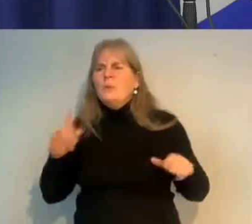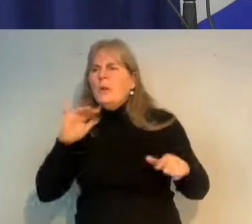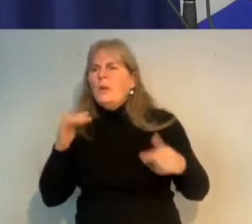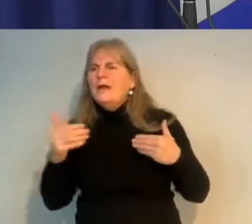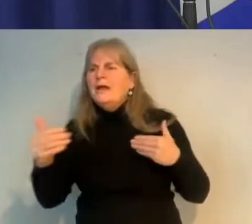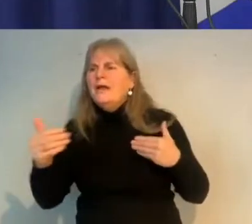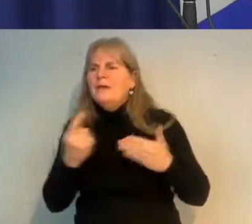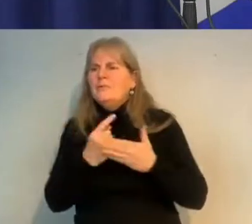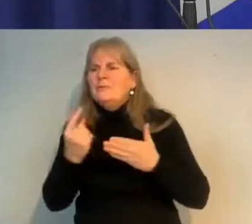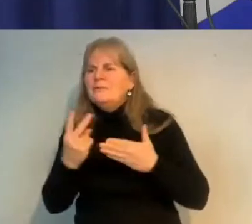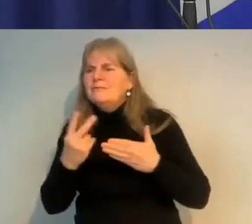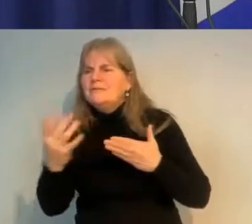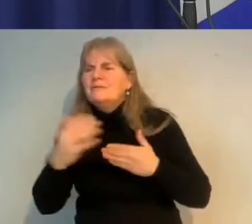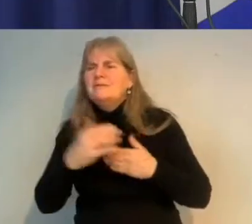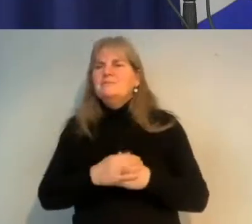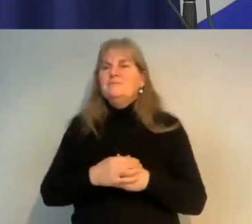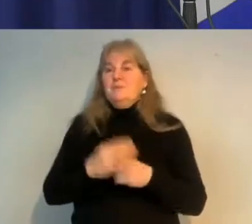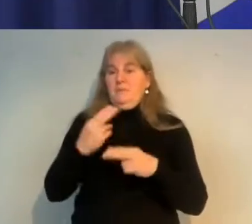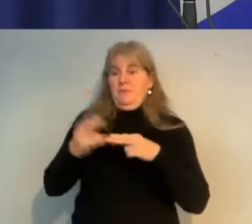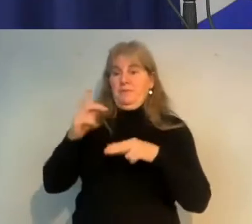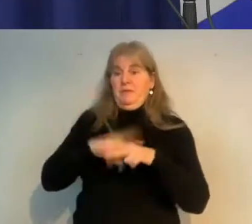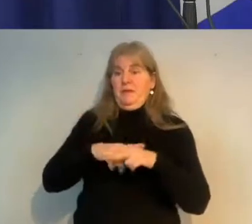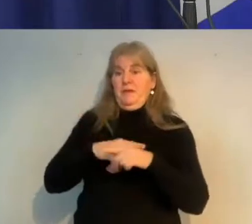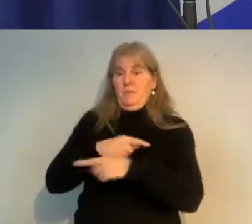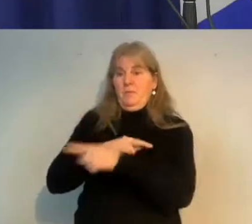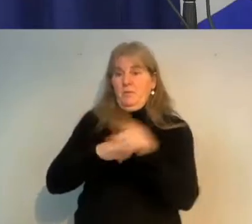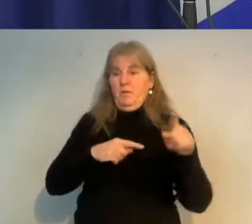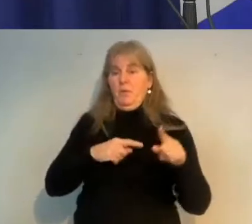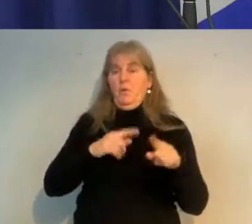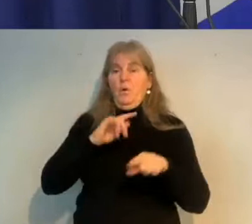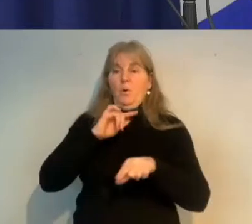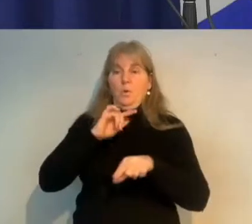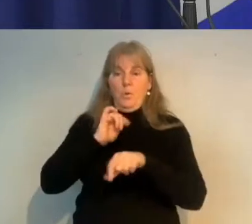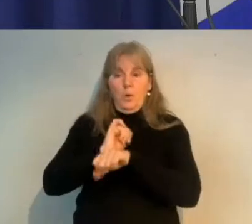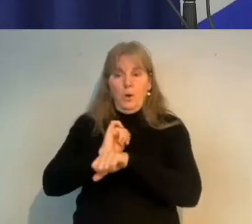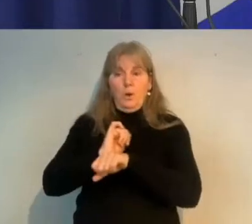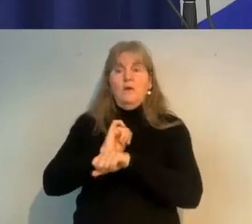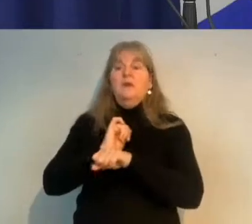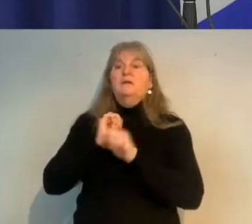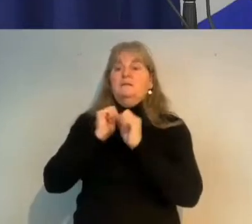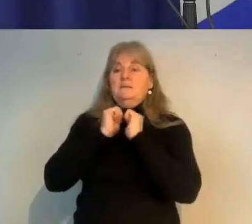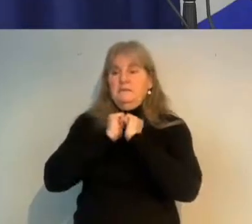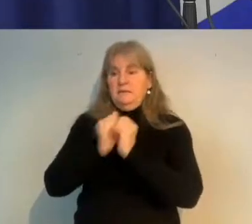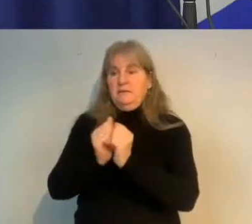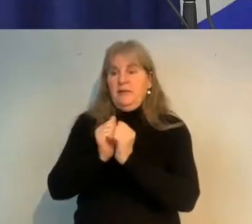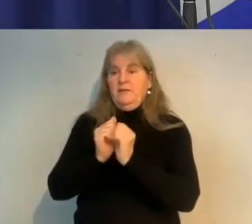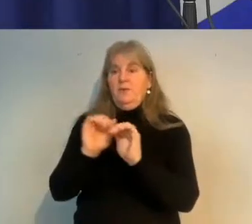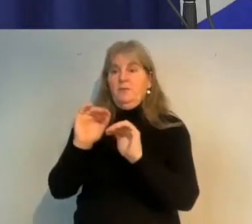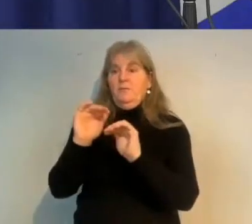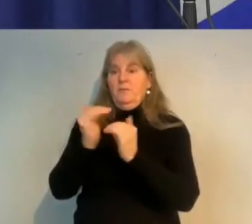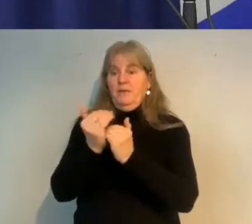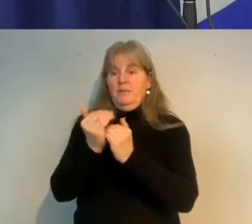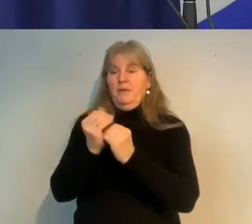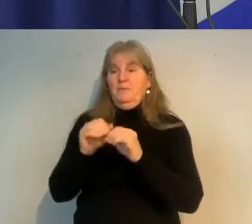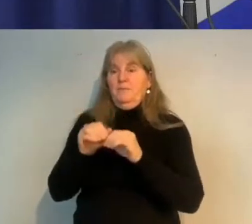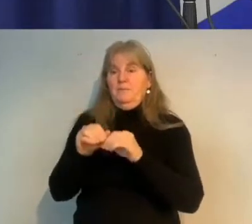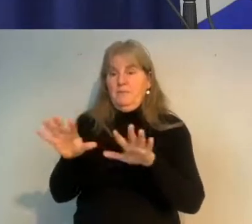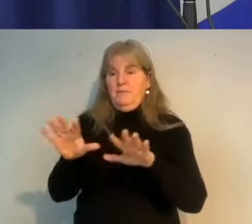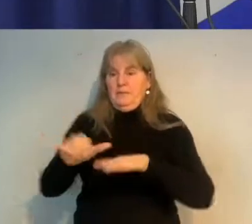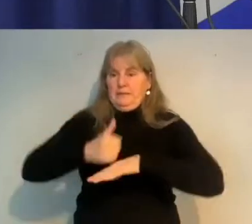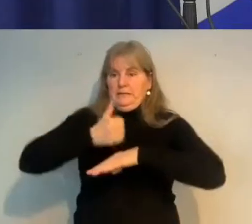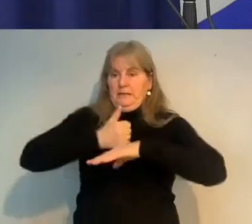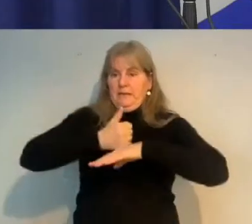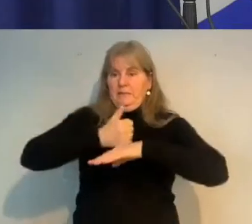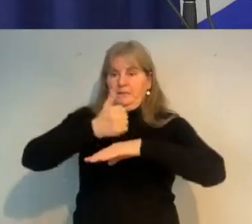In the short term, we will all work to prevent transmission. We will have measures in place and we'll need to ensure we become